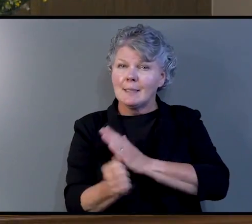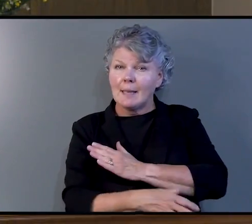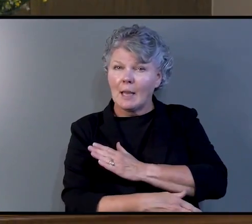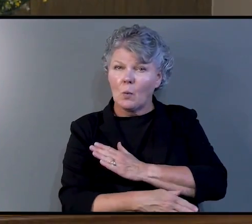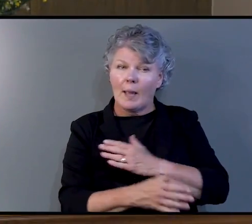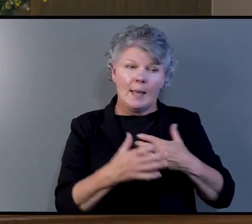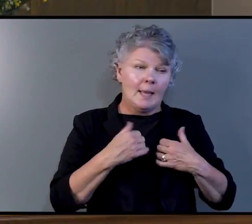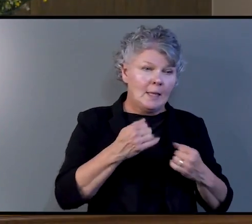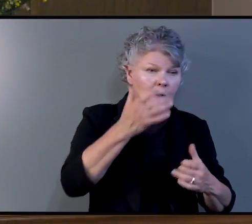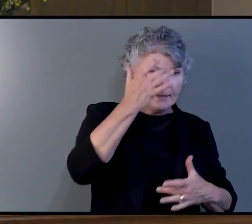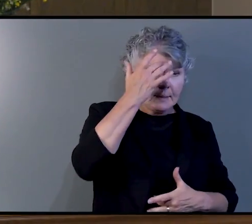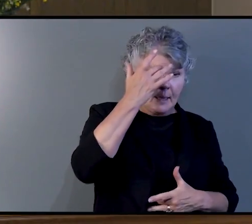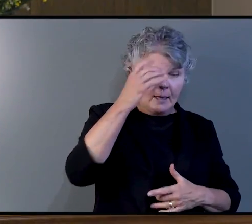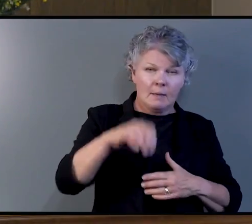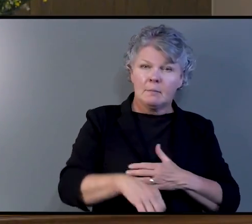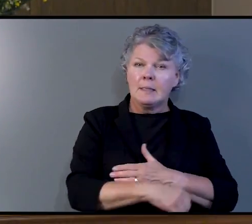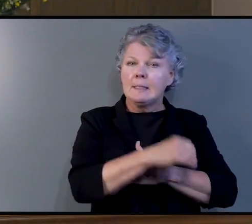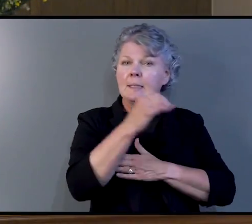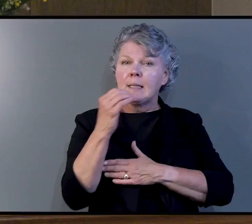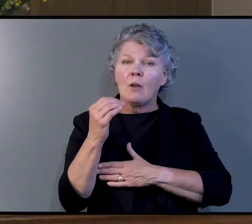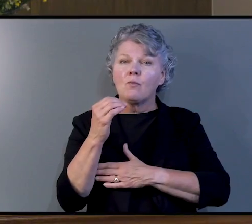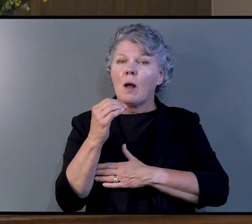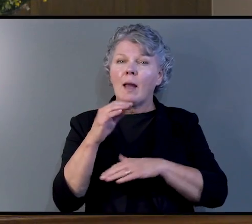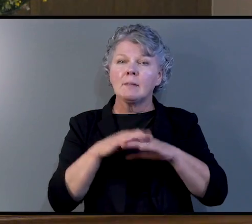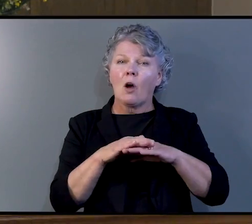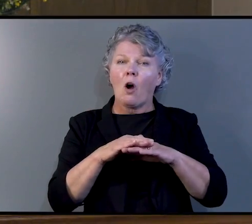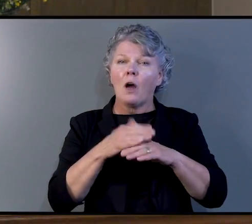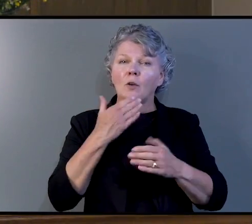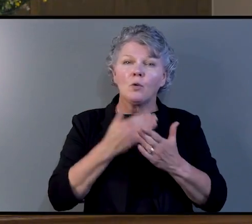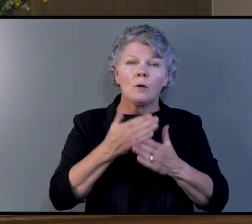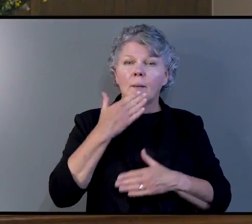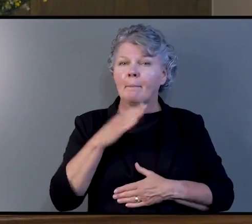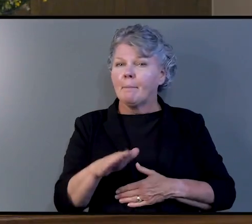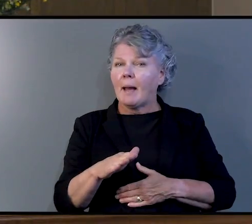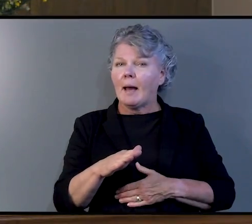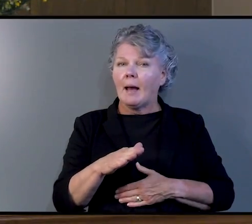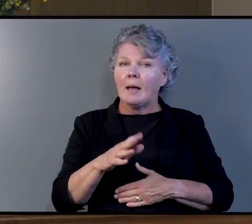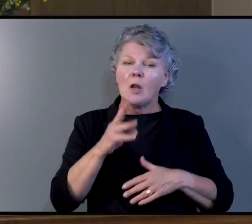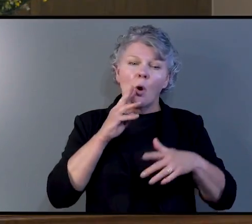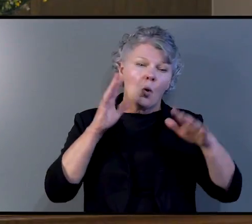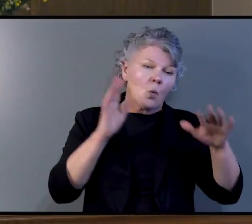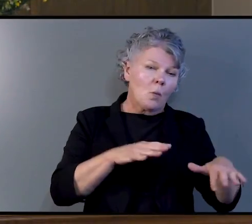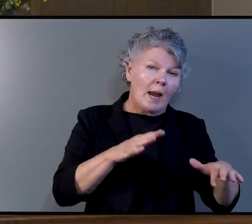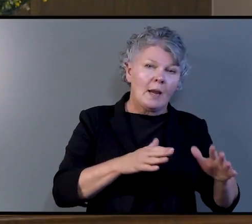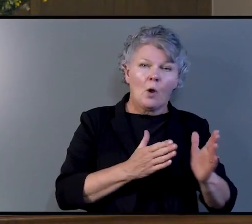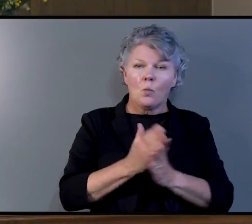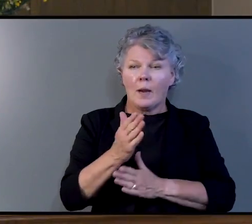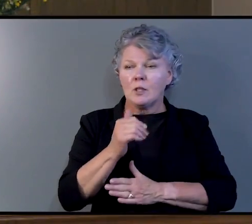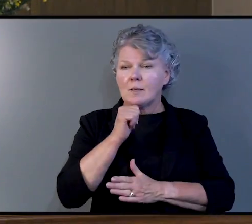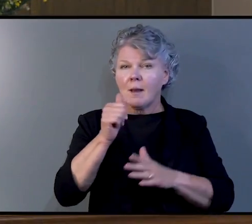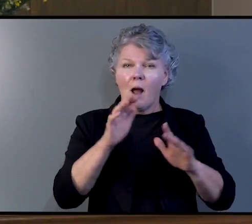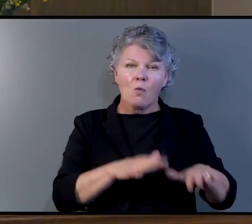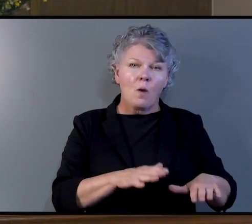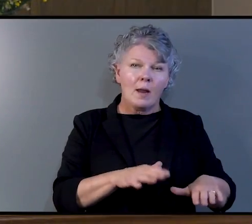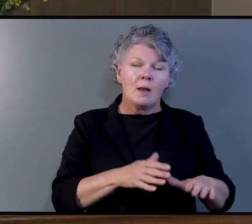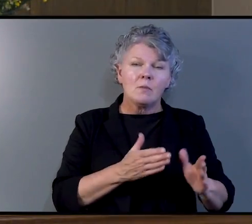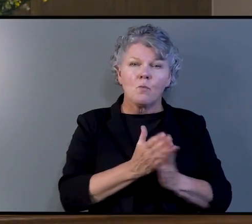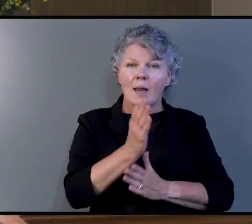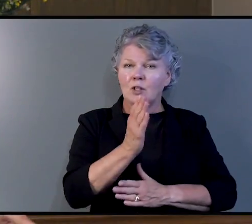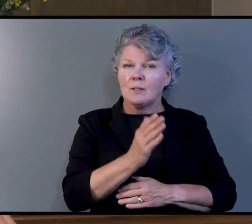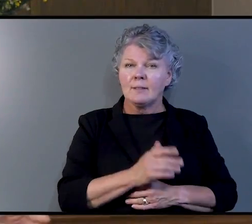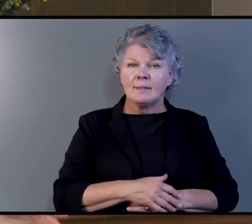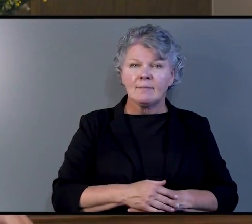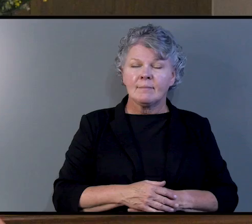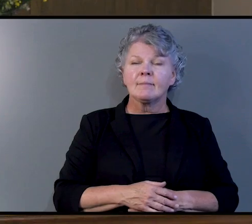heals the sick and makes the sun rise on the evil and the good and sends rain on the righteous and the unrighteous.